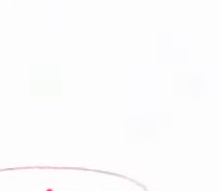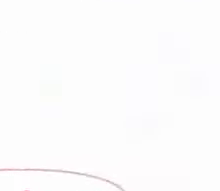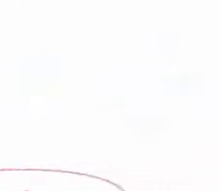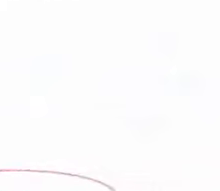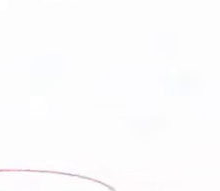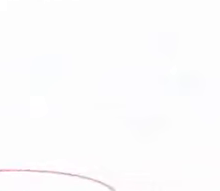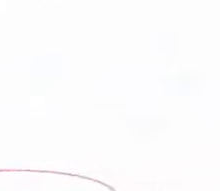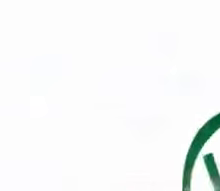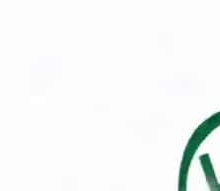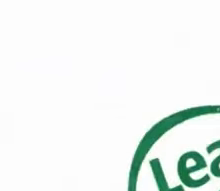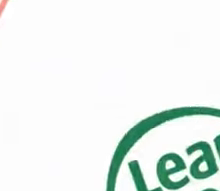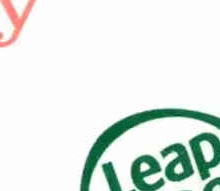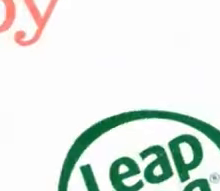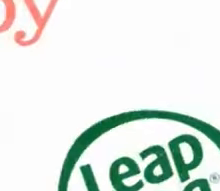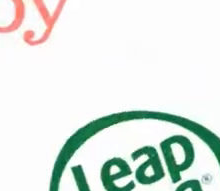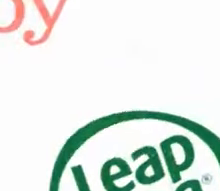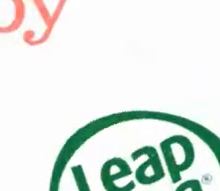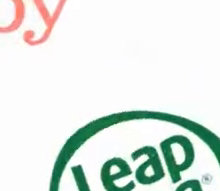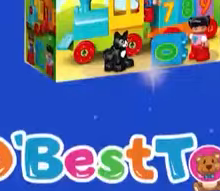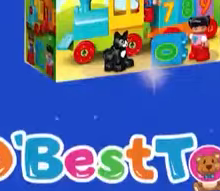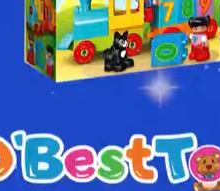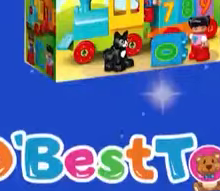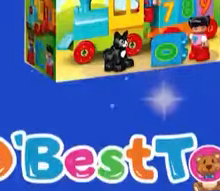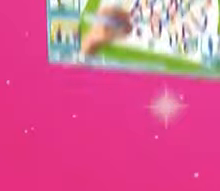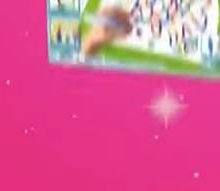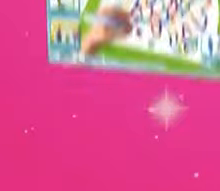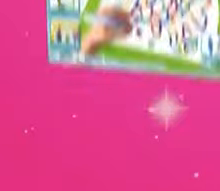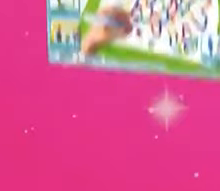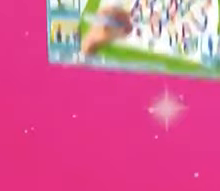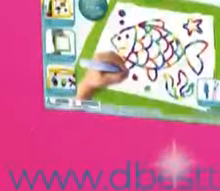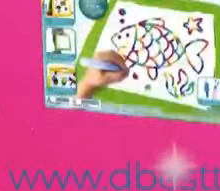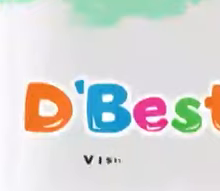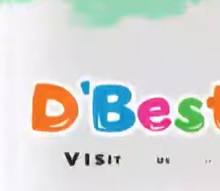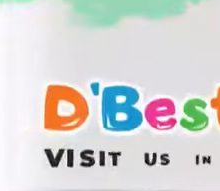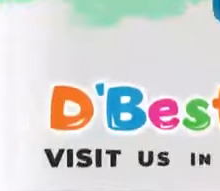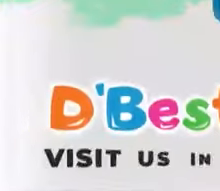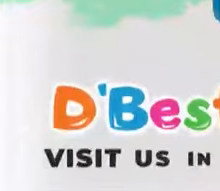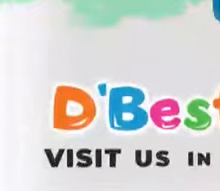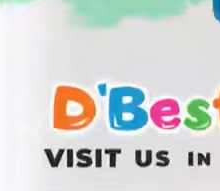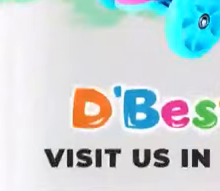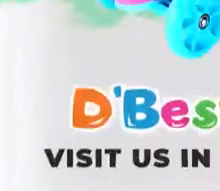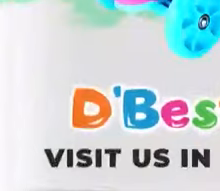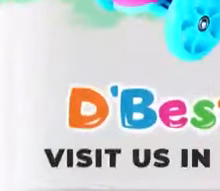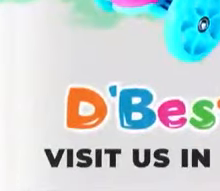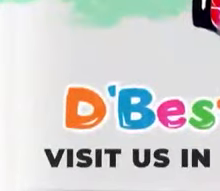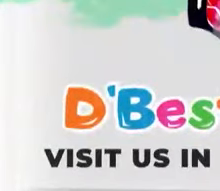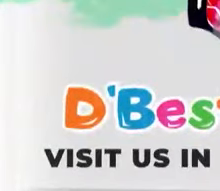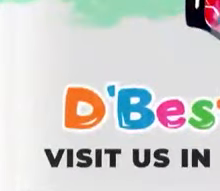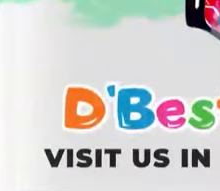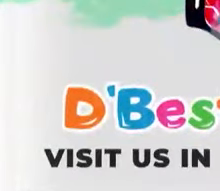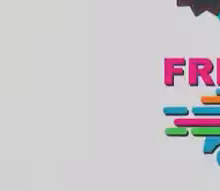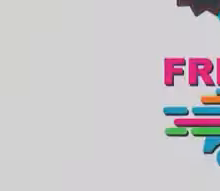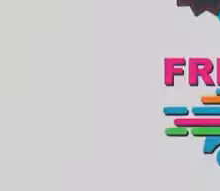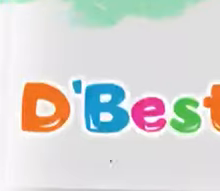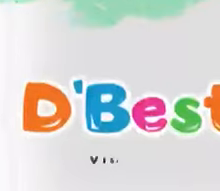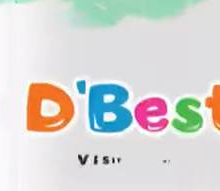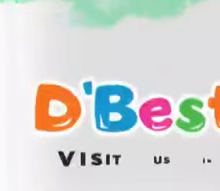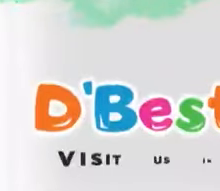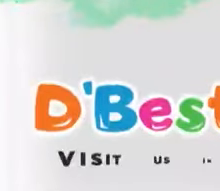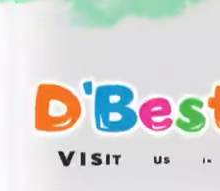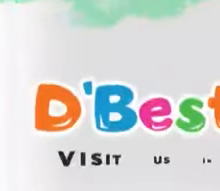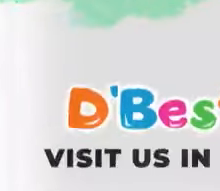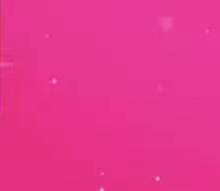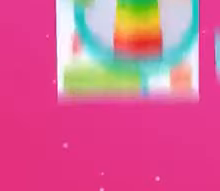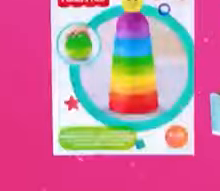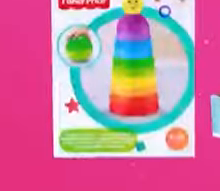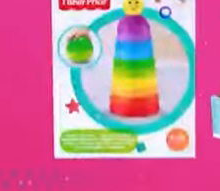items from action figures, arts and crafts, bicycles, tricycles, scooters and skateboards, tablets and Amazon Fire Sticks, building blocks, cars, trucks and